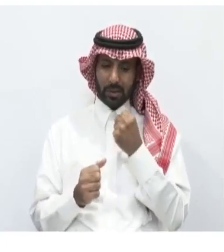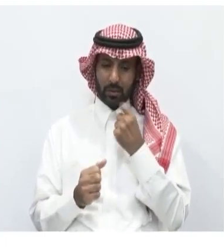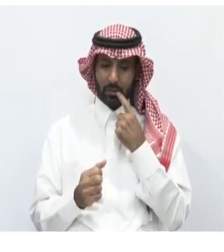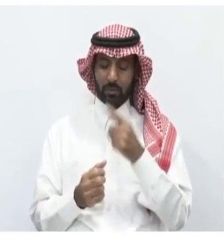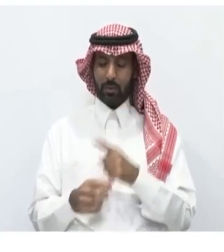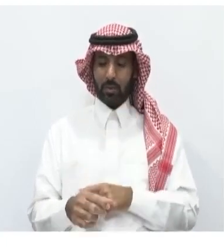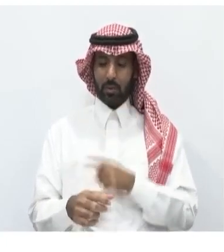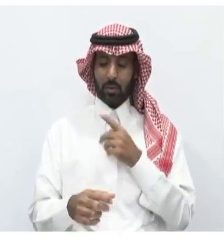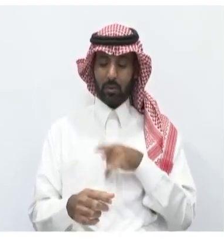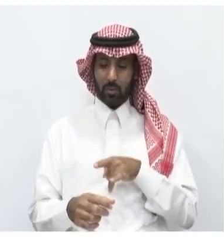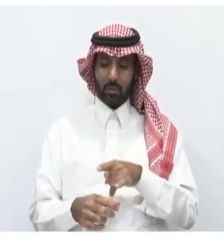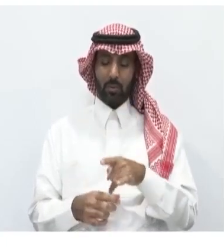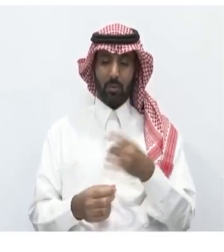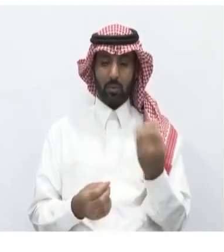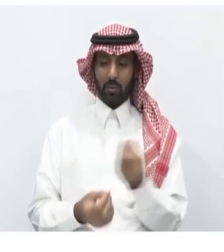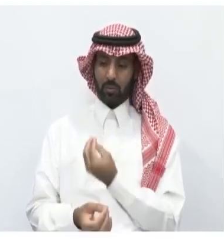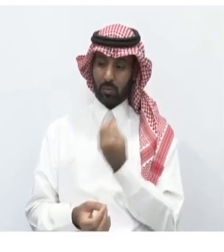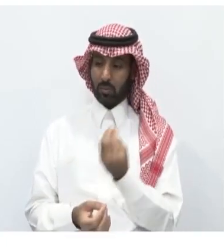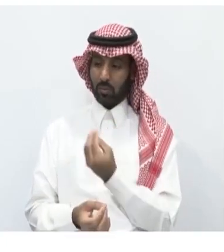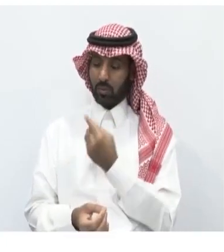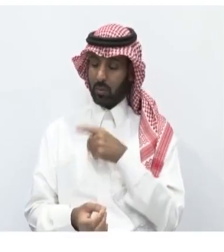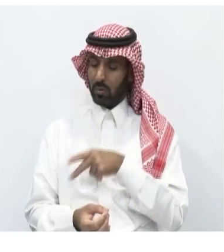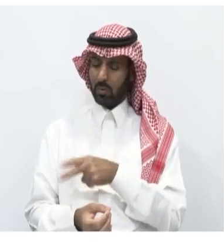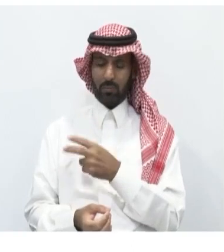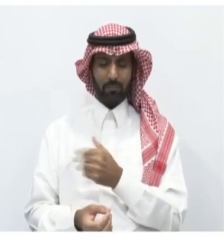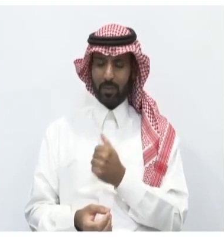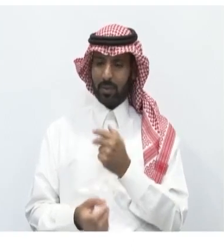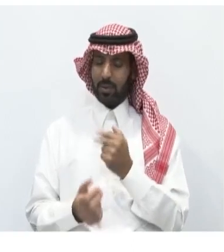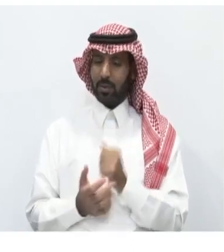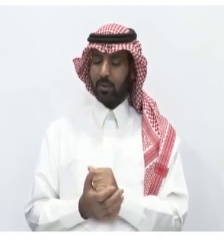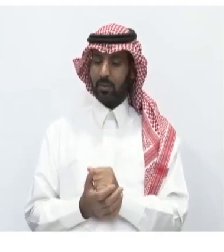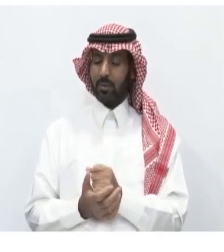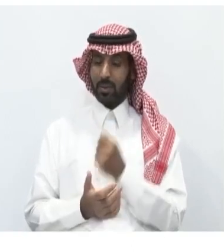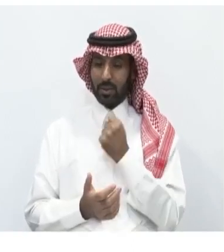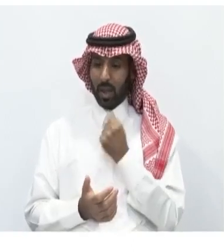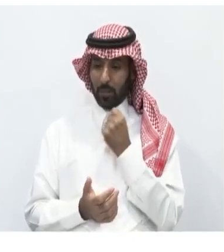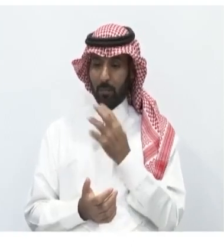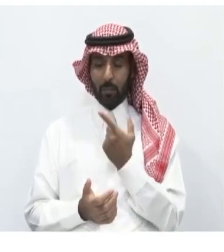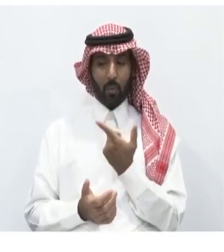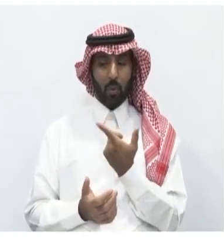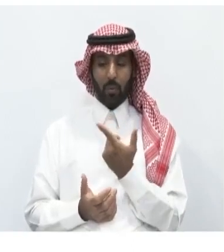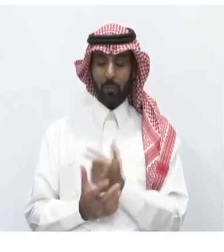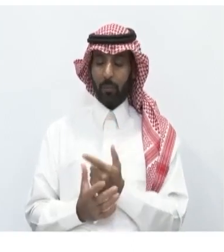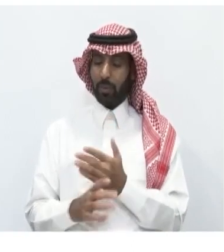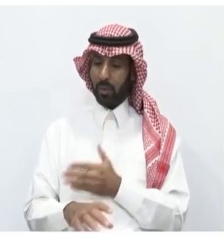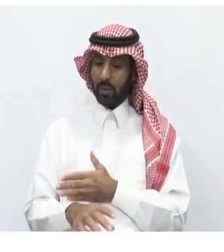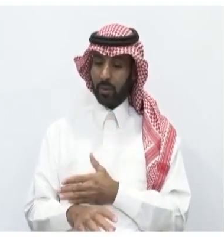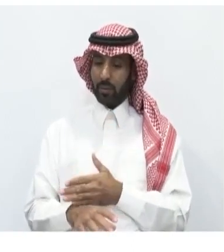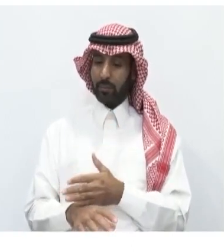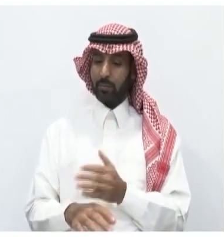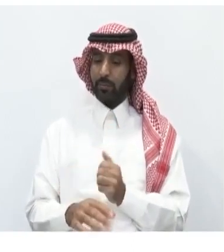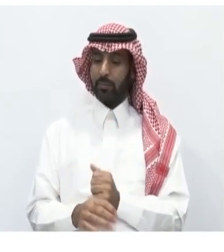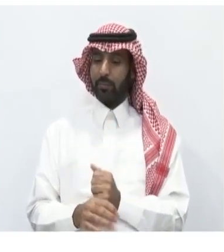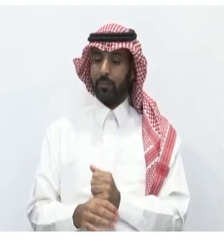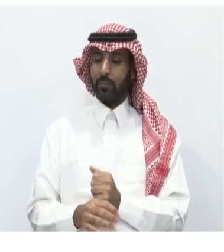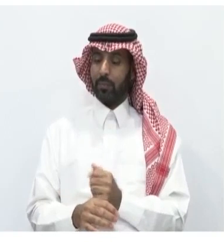the museum now. I'm going back to the hotel. This is an obvious one. It's too late to go to the museum now.